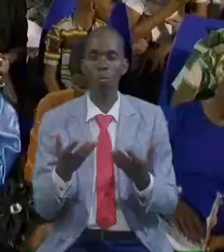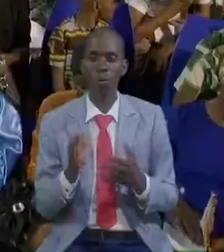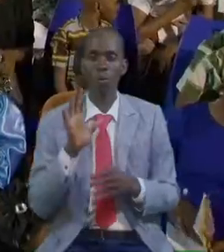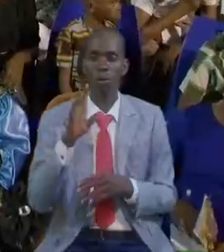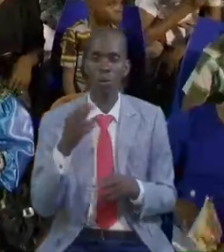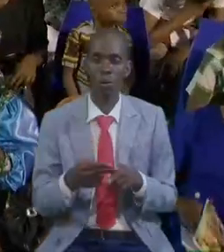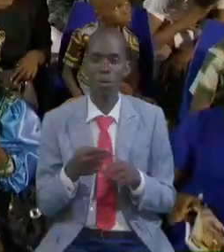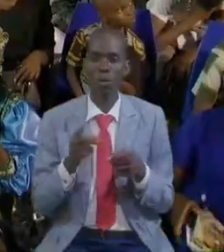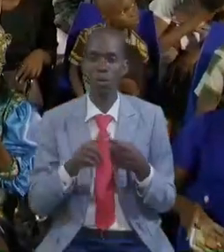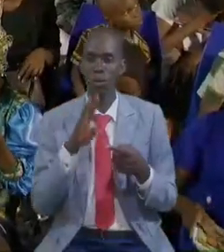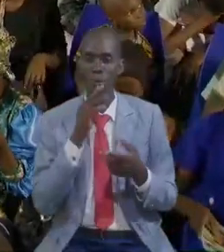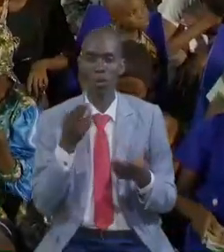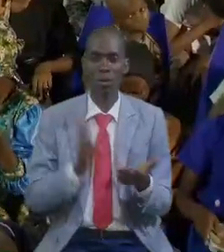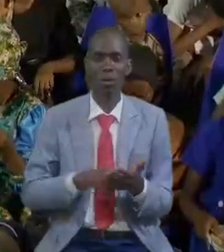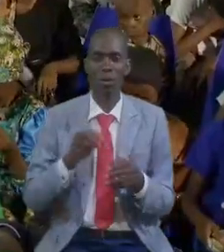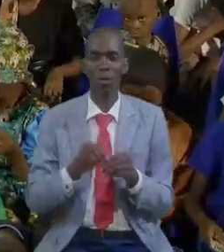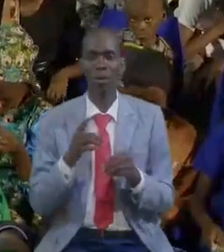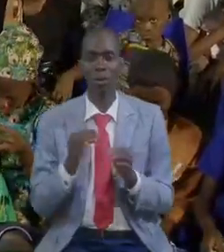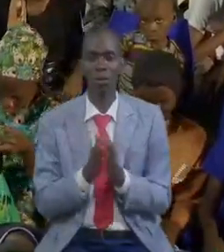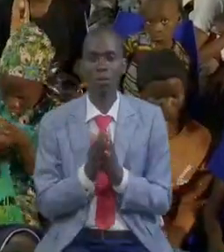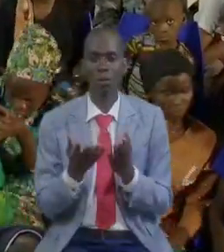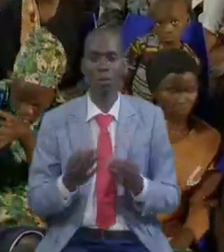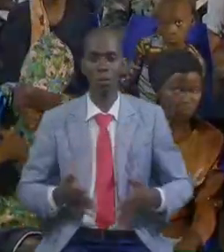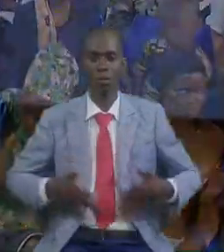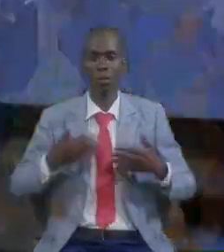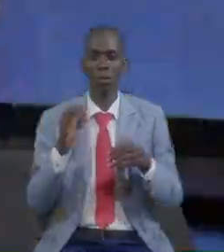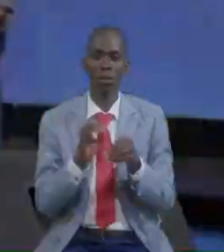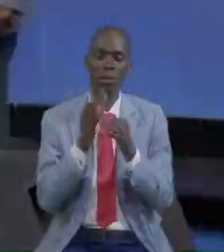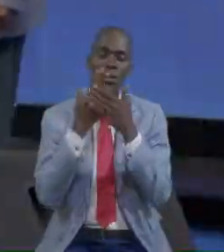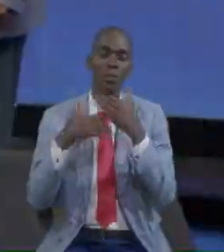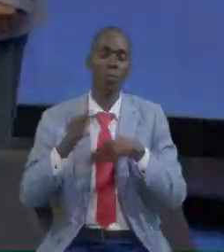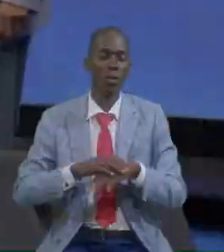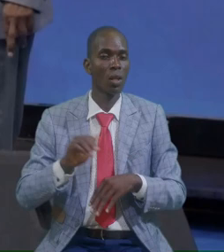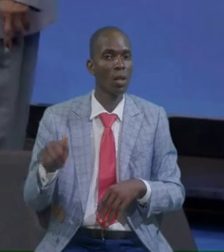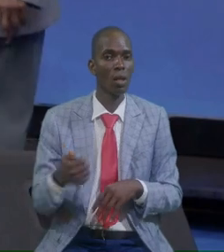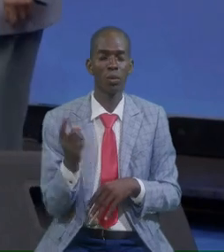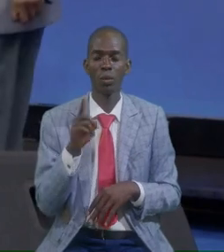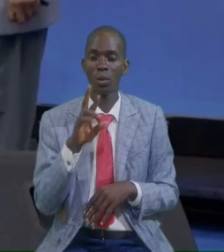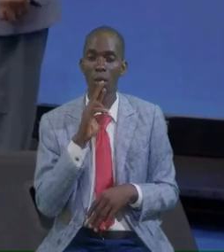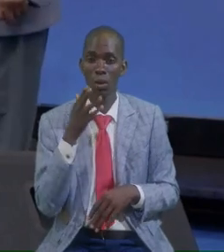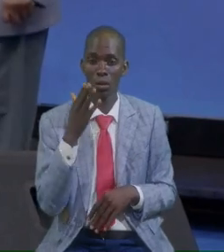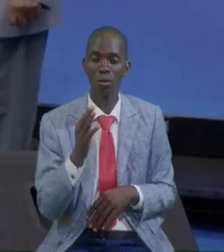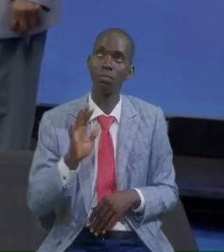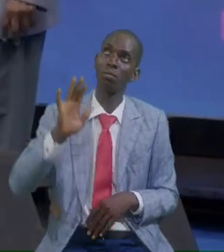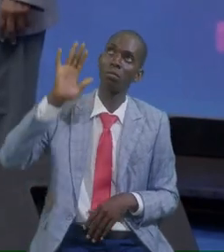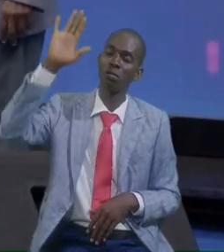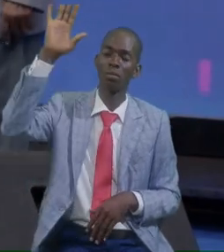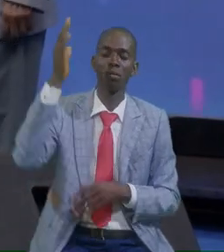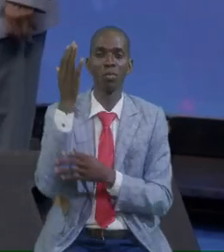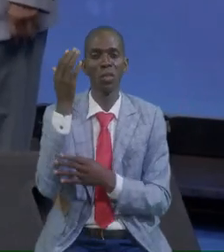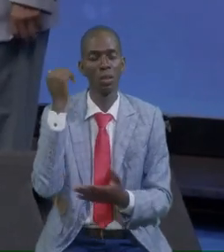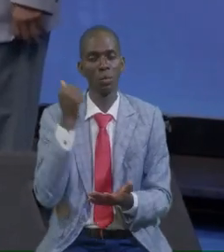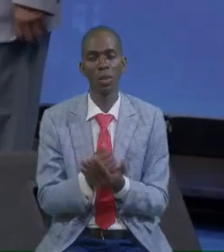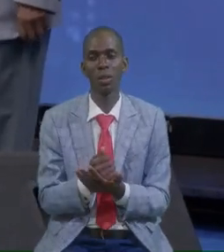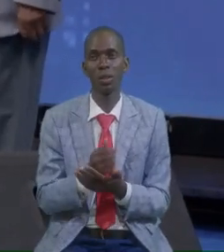be written in the book of life in heaven. Wherever you are, raise up that hand. Amen. God